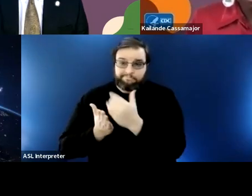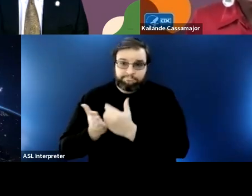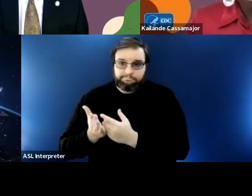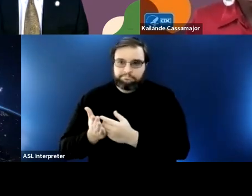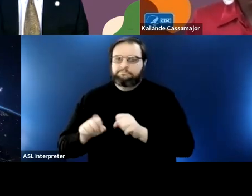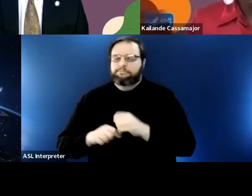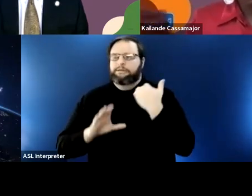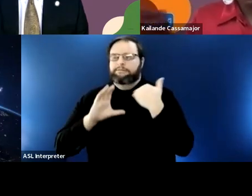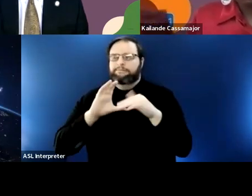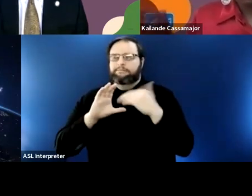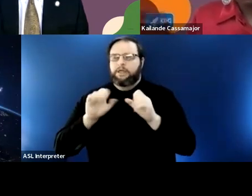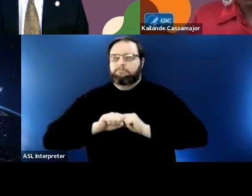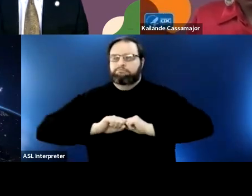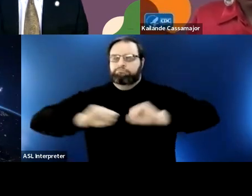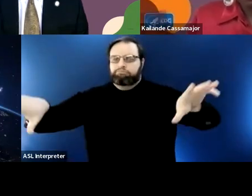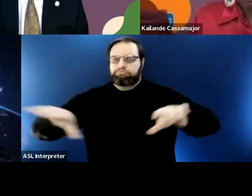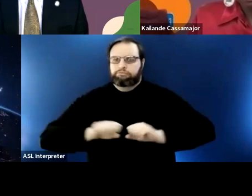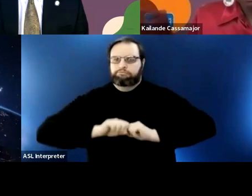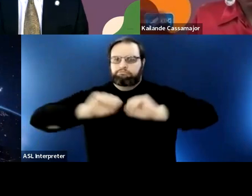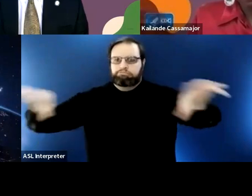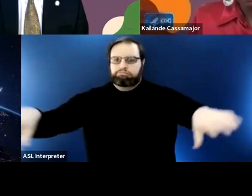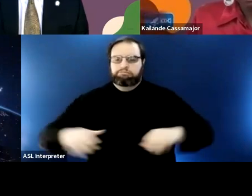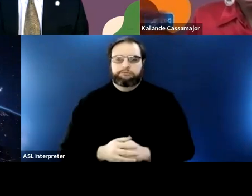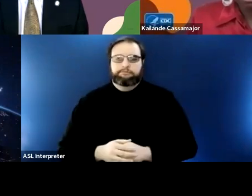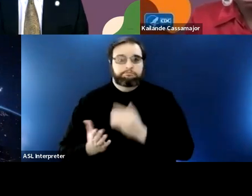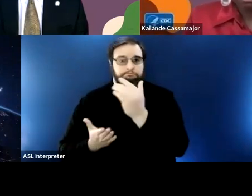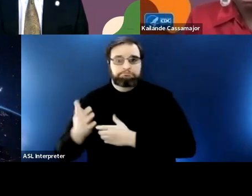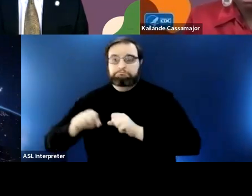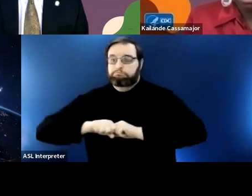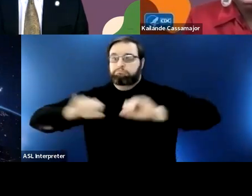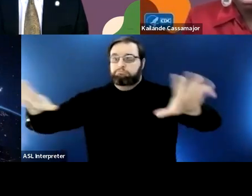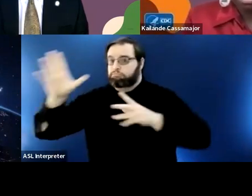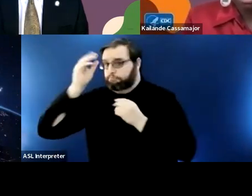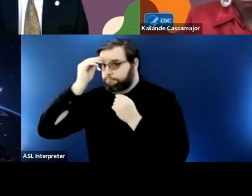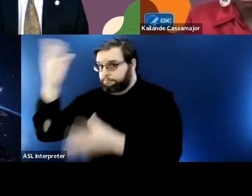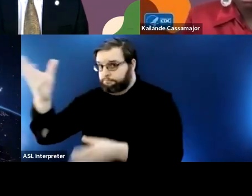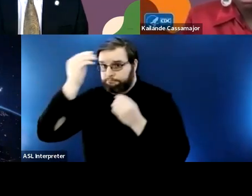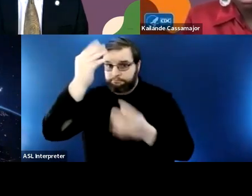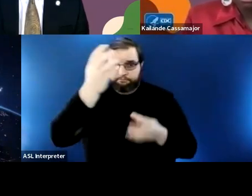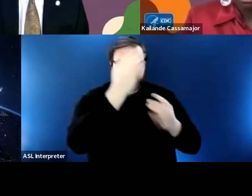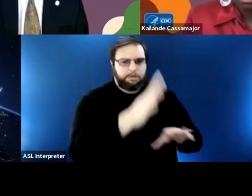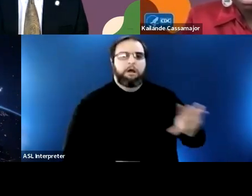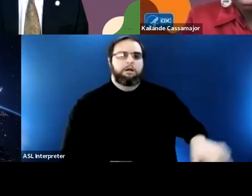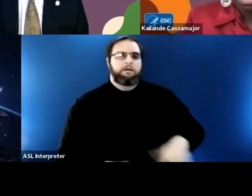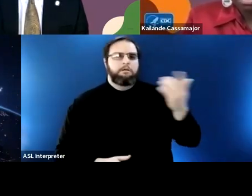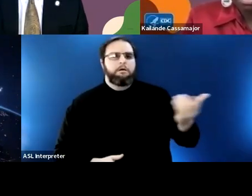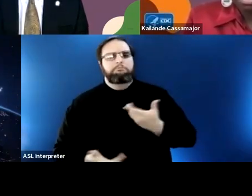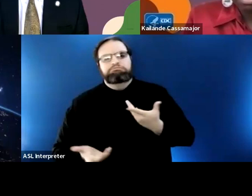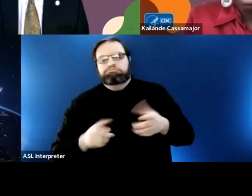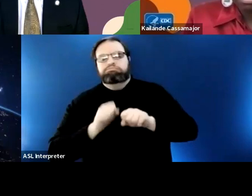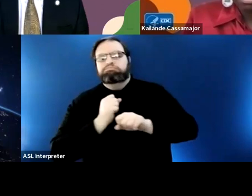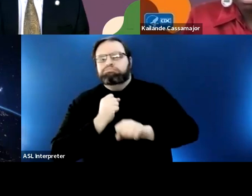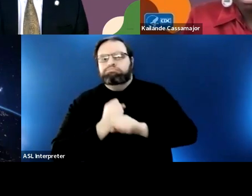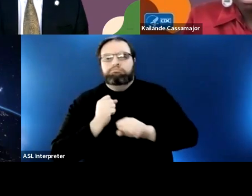to every student who signs up to be on this list, mm-hmm. and other types of notifications. So those are two big